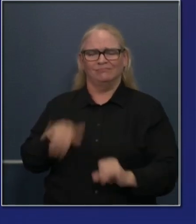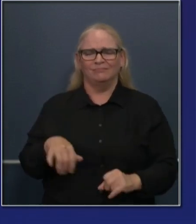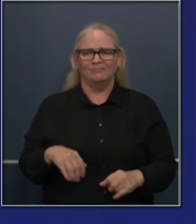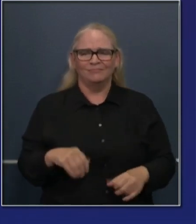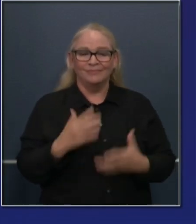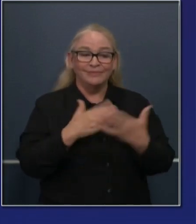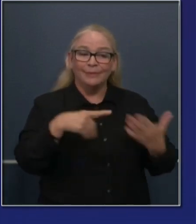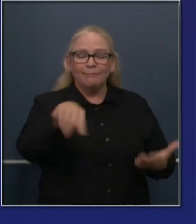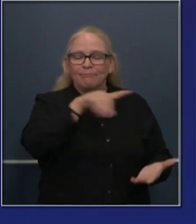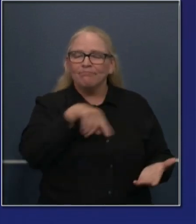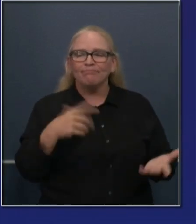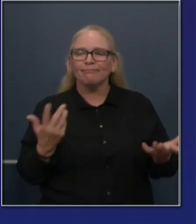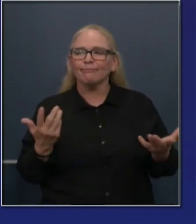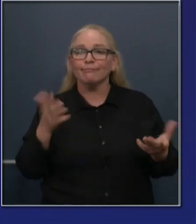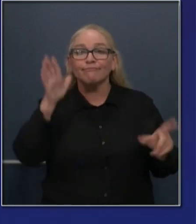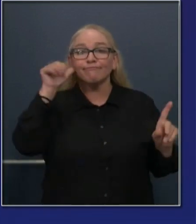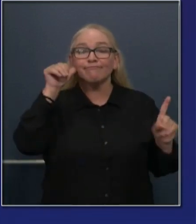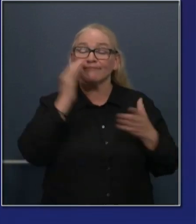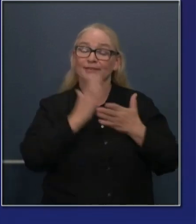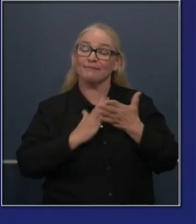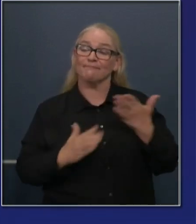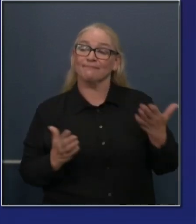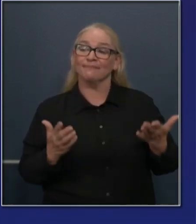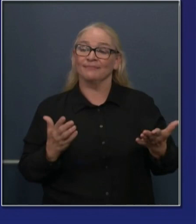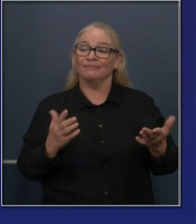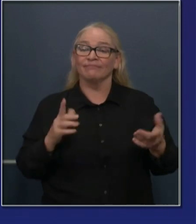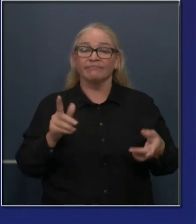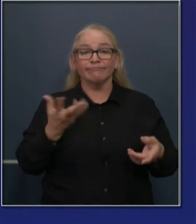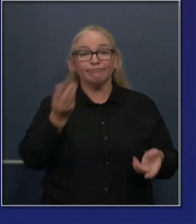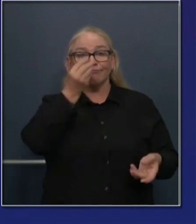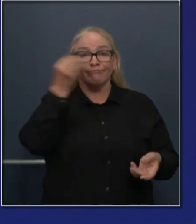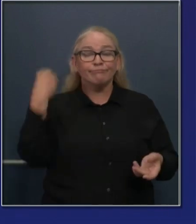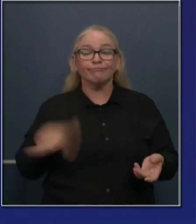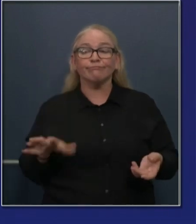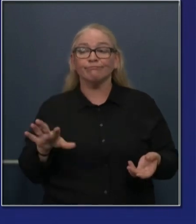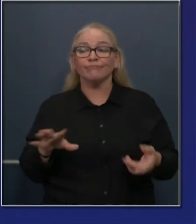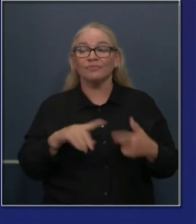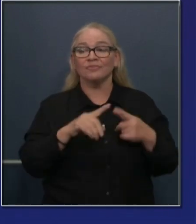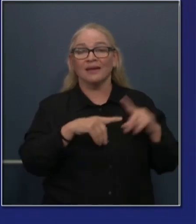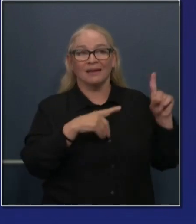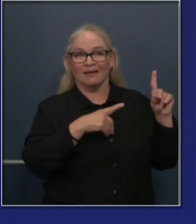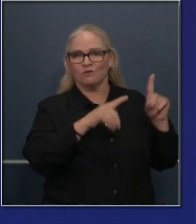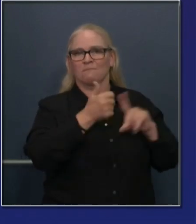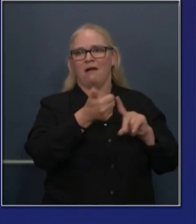members in certain industries look bad when they may be the exception, certainly not the